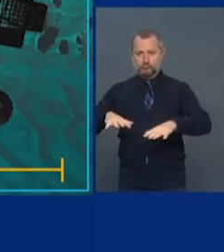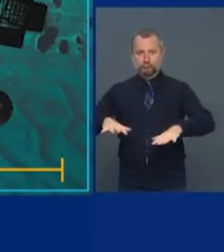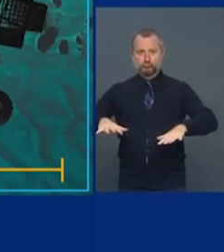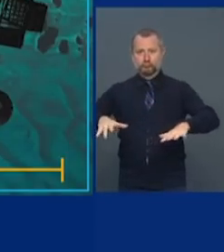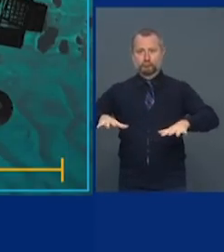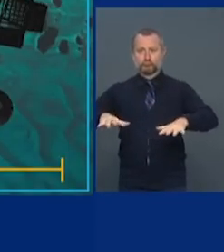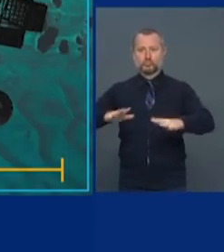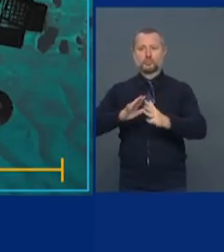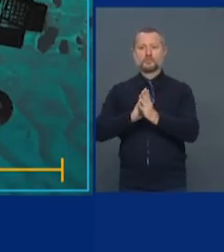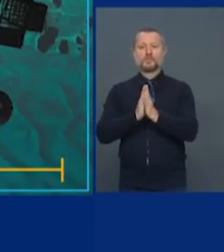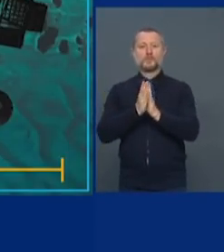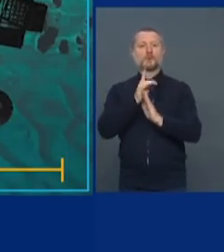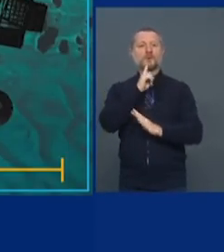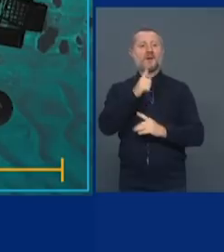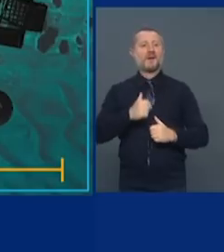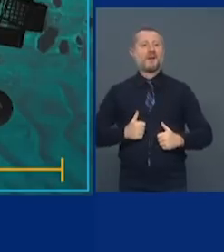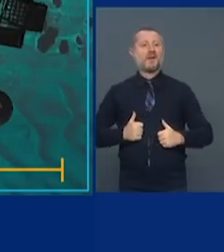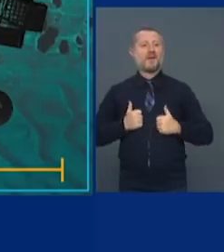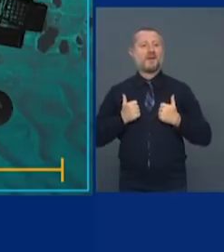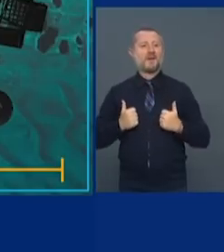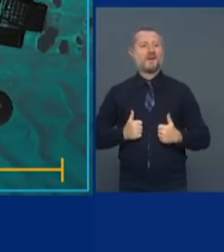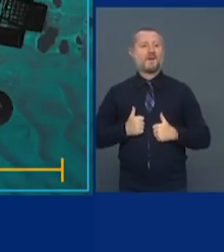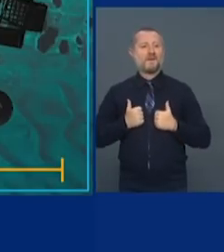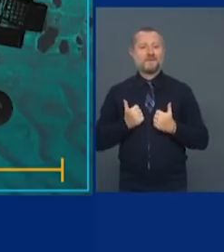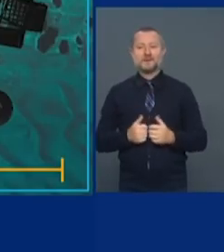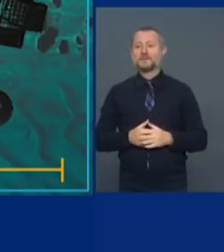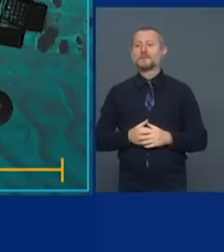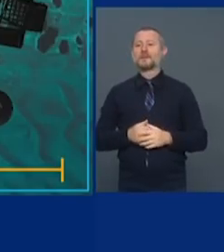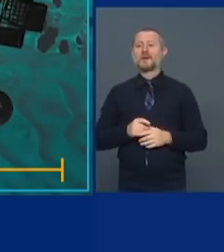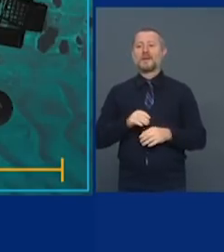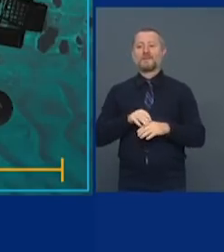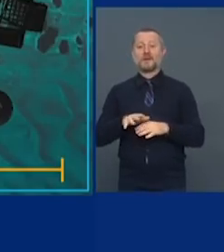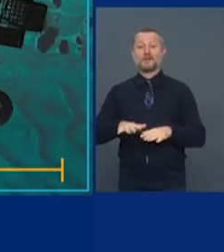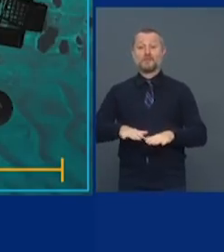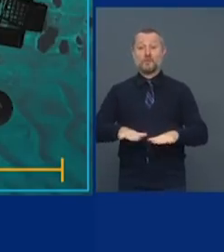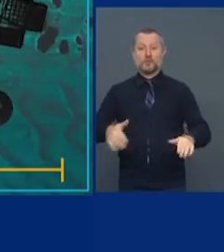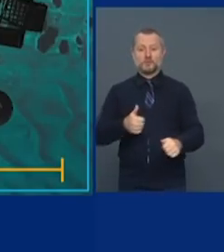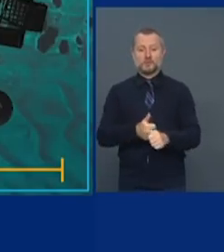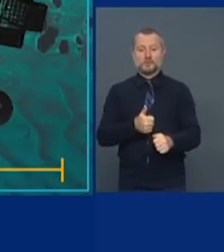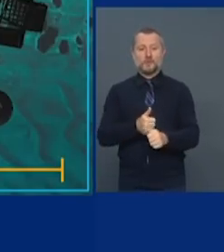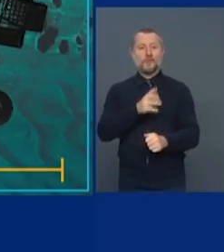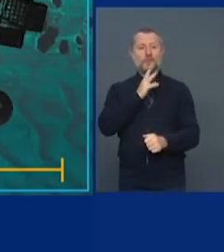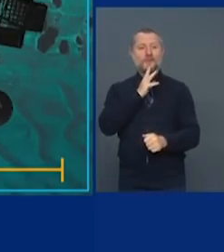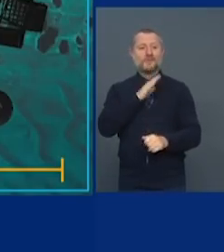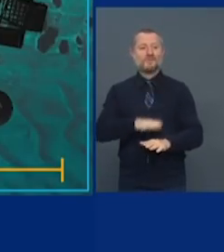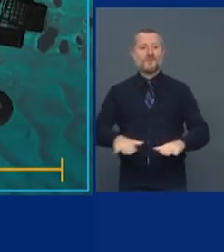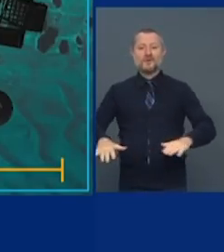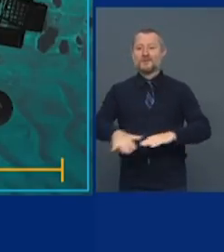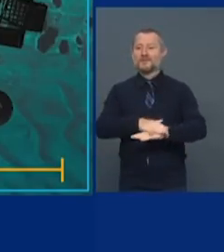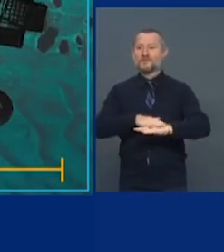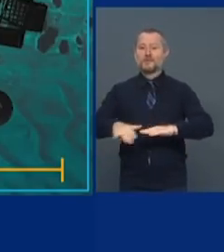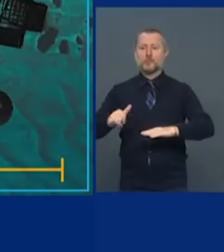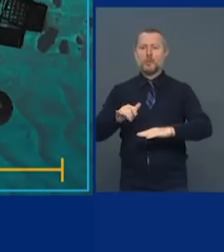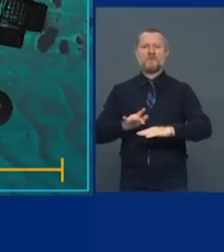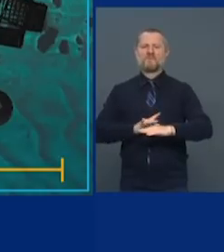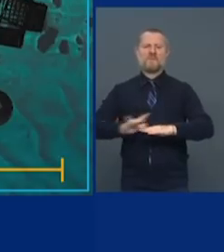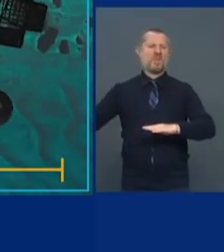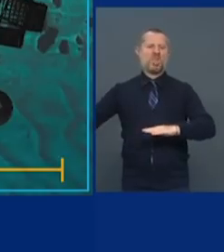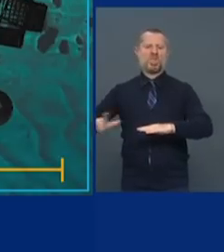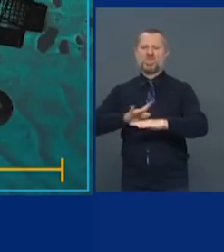you're changing the structure of the floor of the Atlantic in this area, because it is largely flat. So if you want